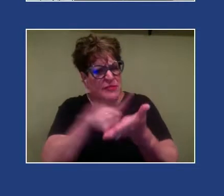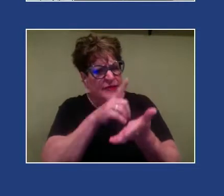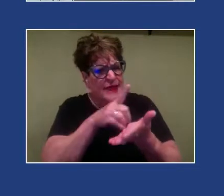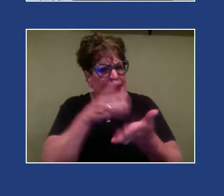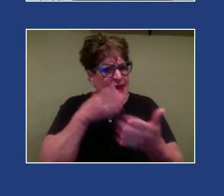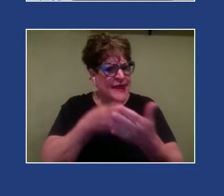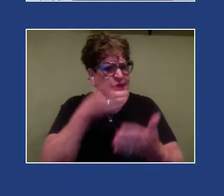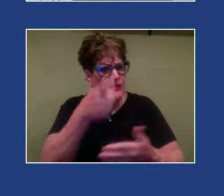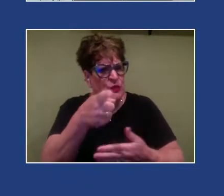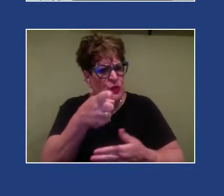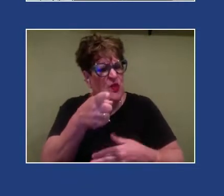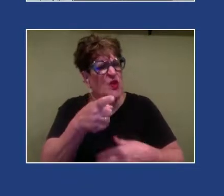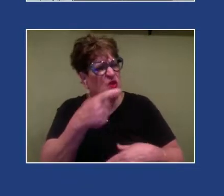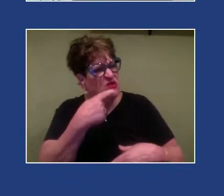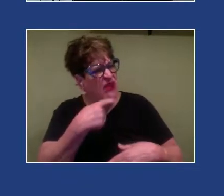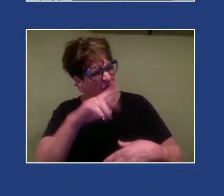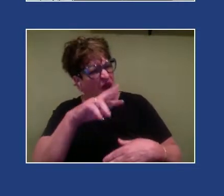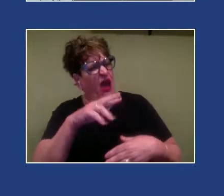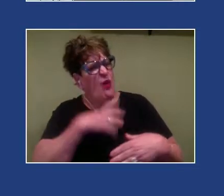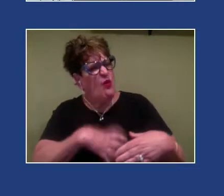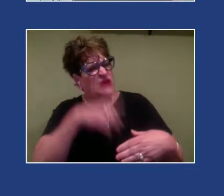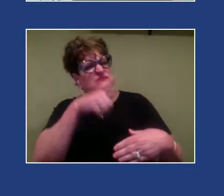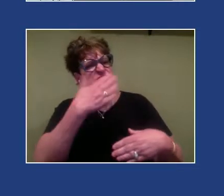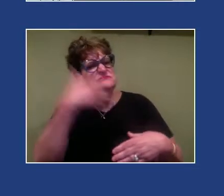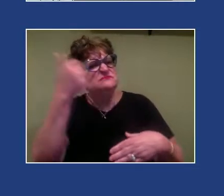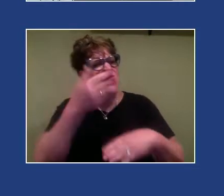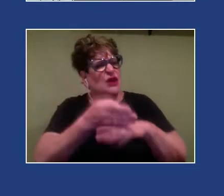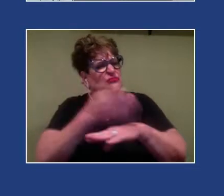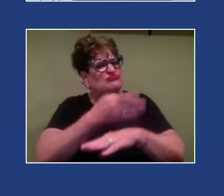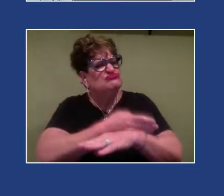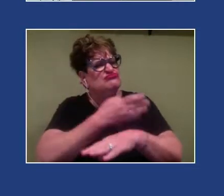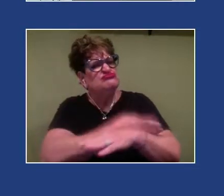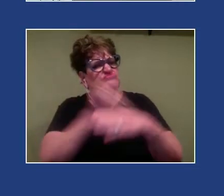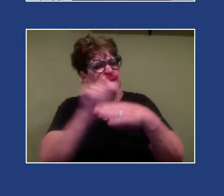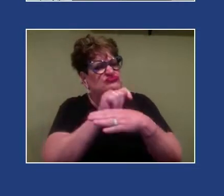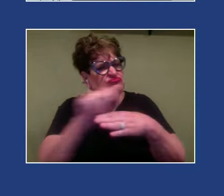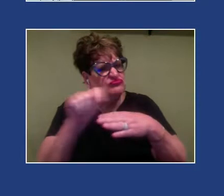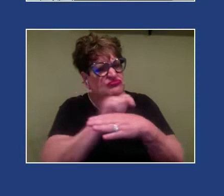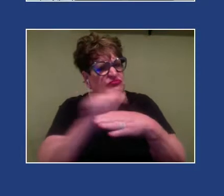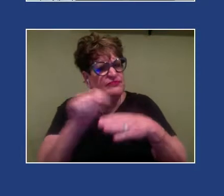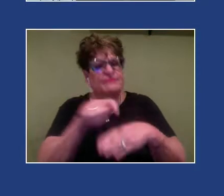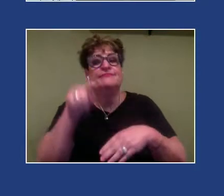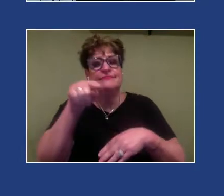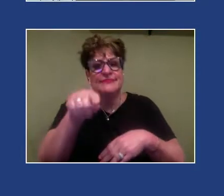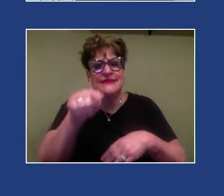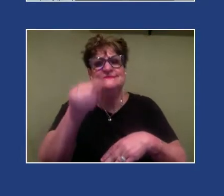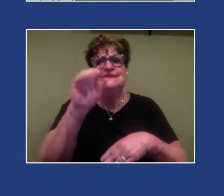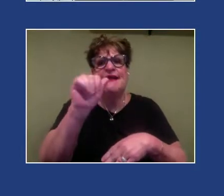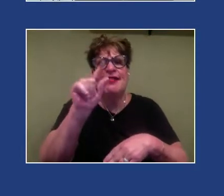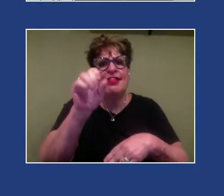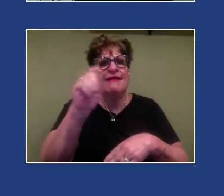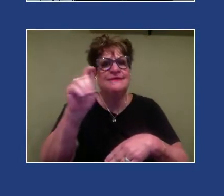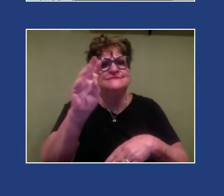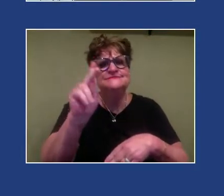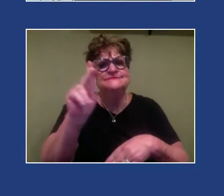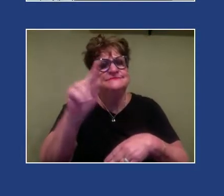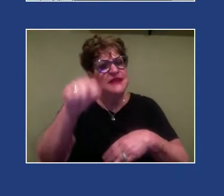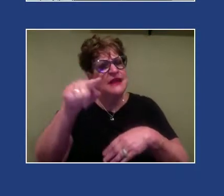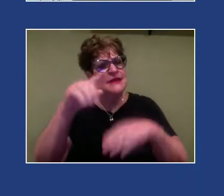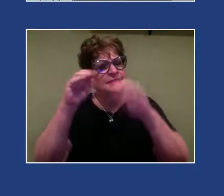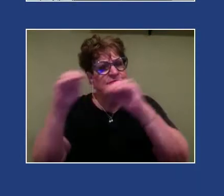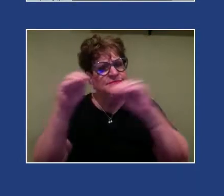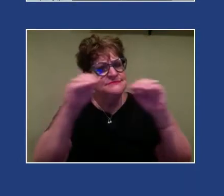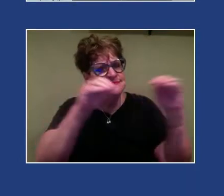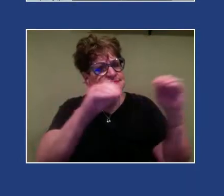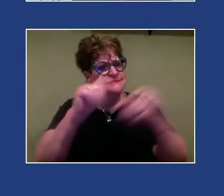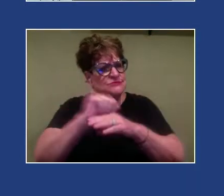Alex Kuroglian, MD, MPH, is one of the people leading the charge to develop better practices by changing and training the next